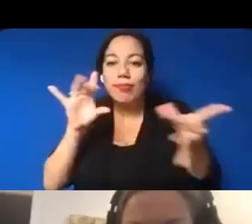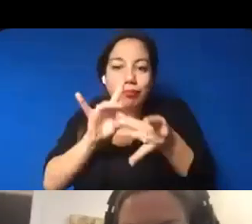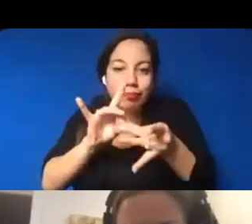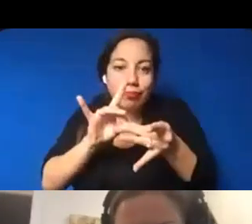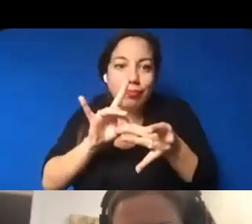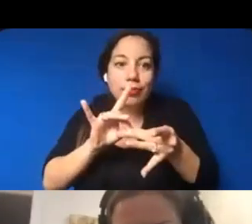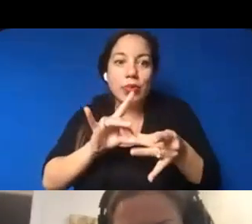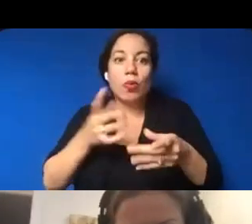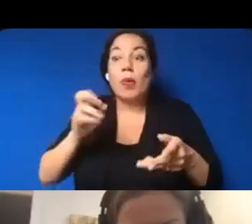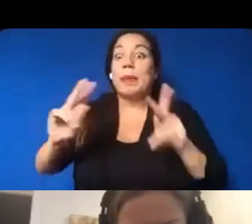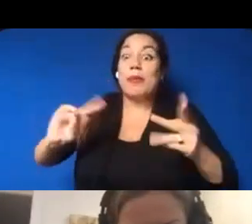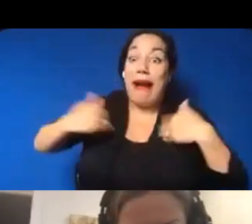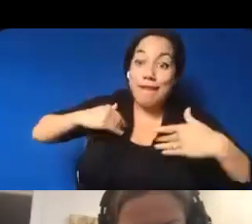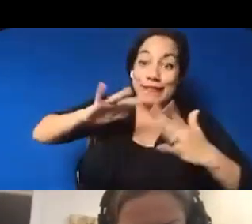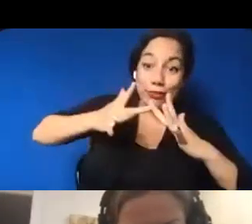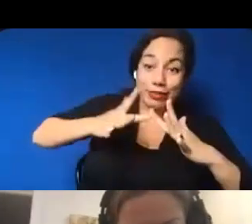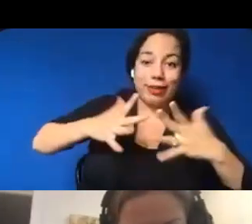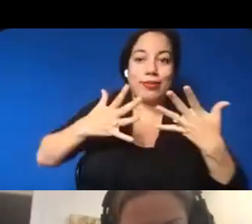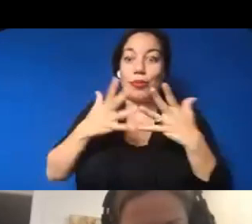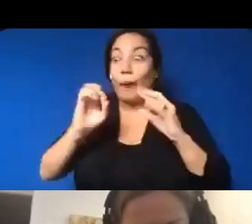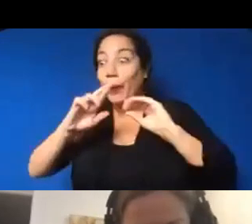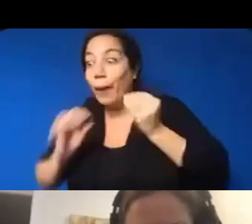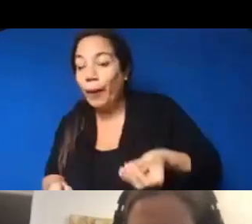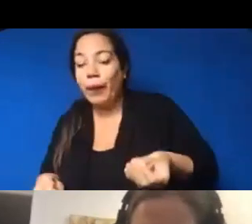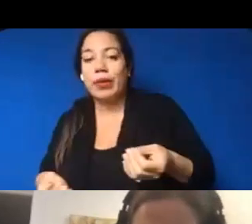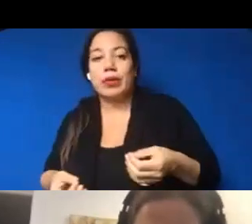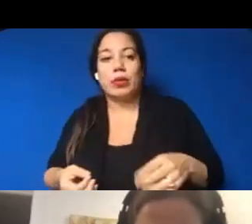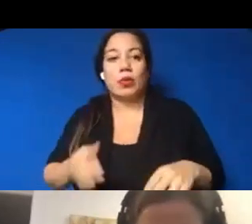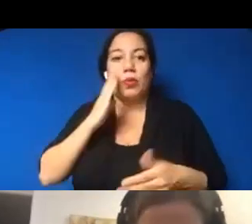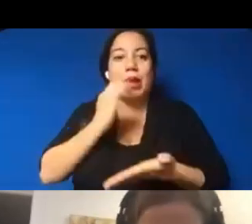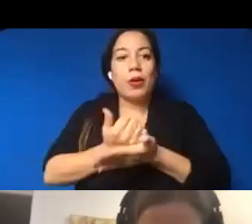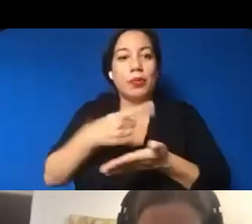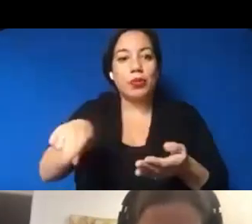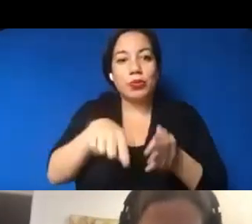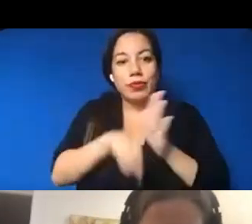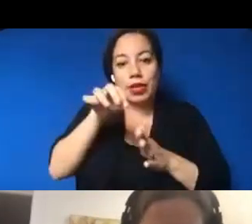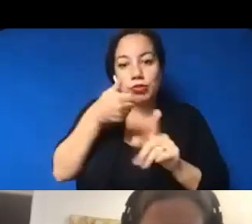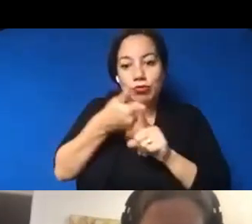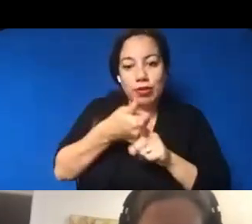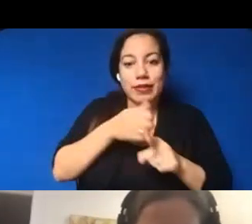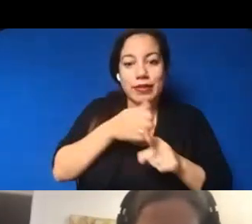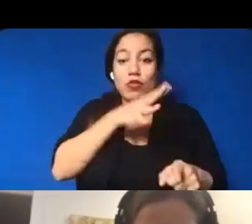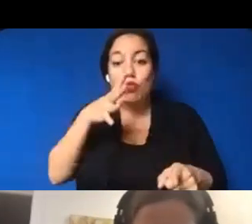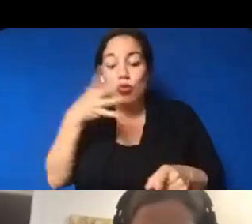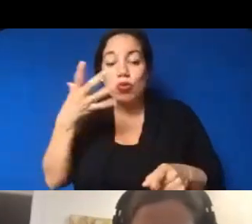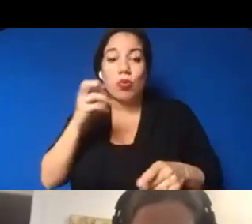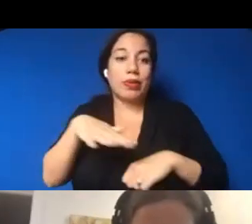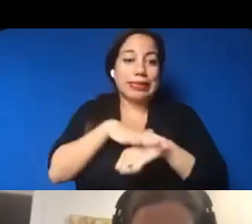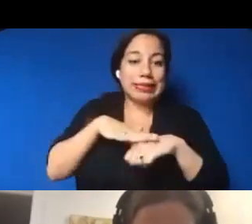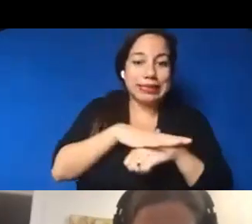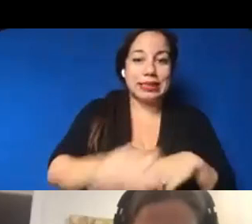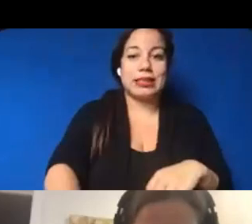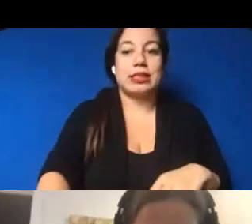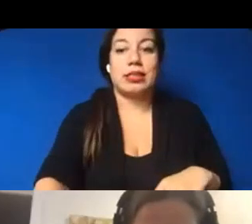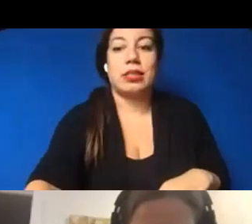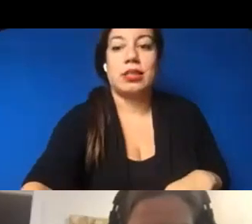people who have internet for telehealth, that helps you locate yourself. Maybe you're rural, maybe you're indigenous, and you don't